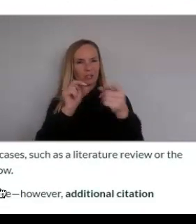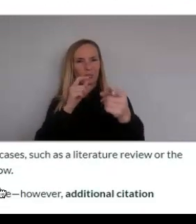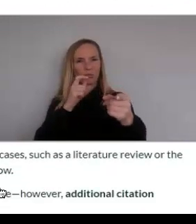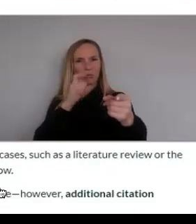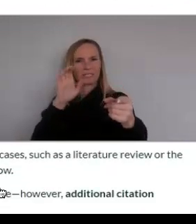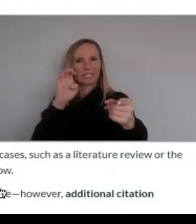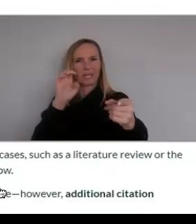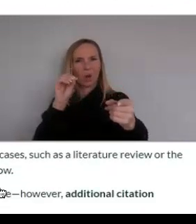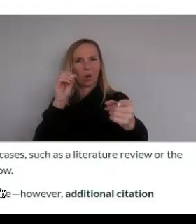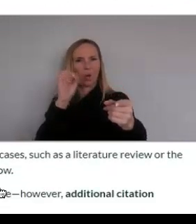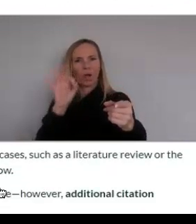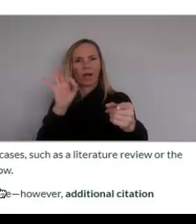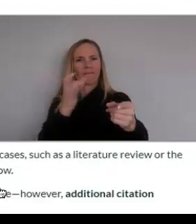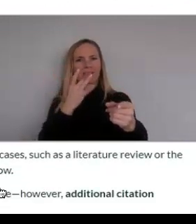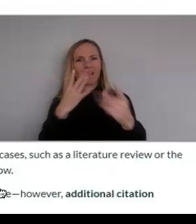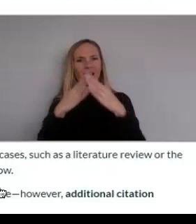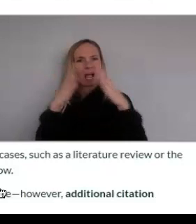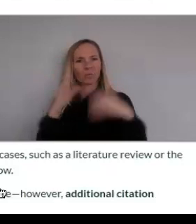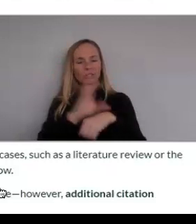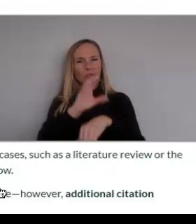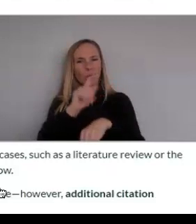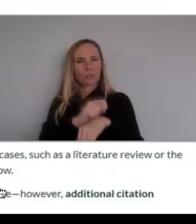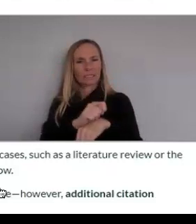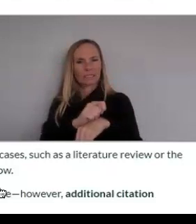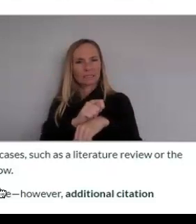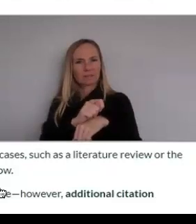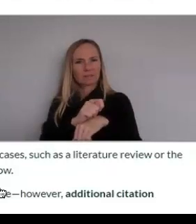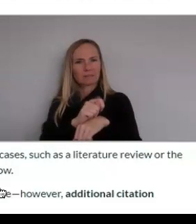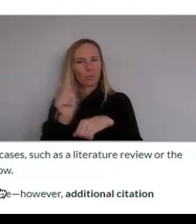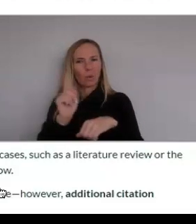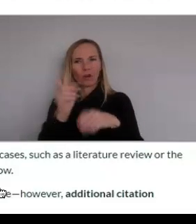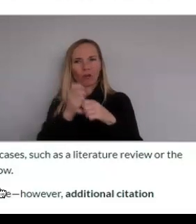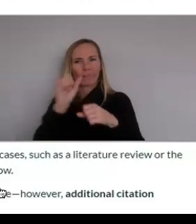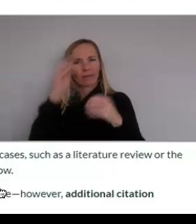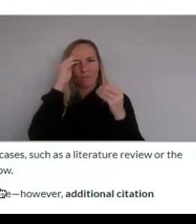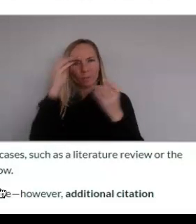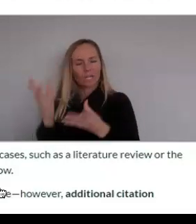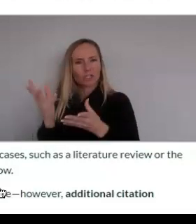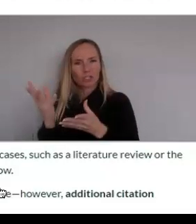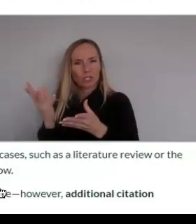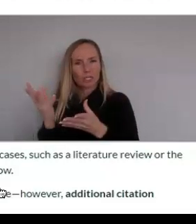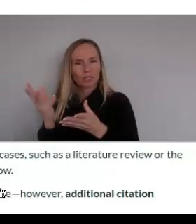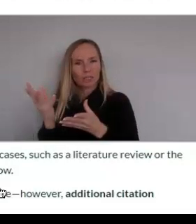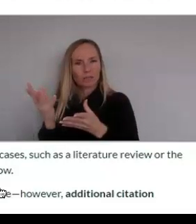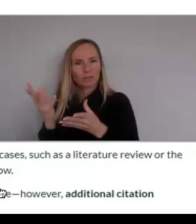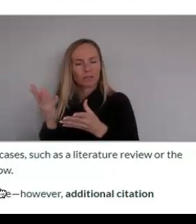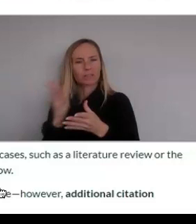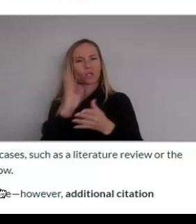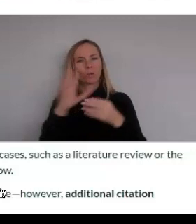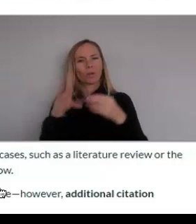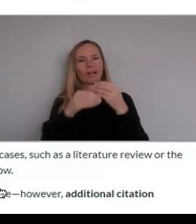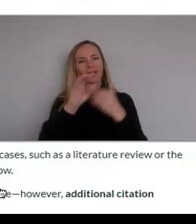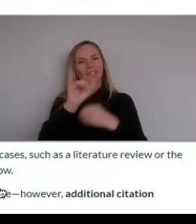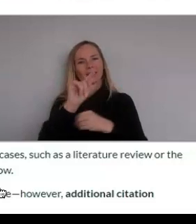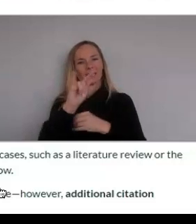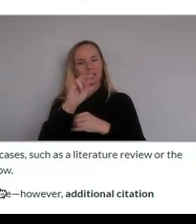CEO of Lighthouse consultant is. I don't know where you got that information, right? So you would put a citation at the